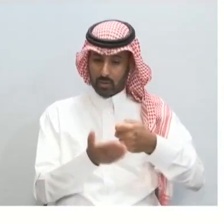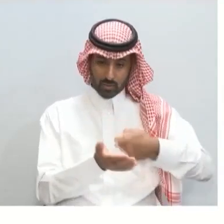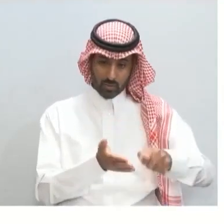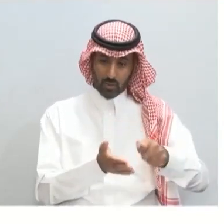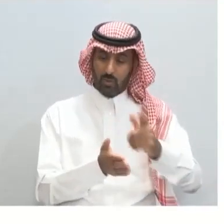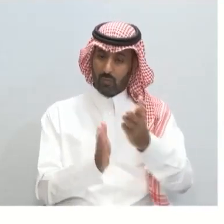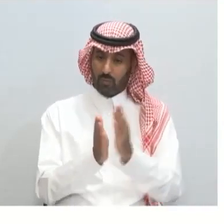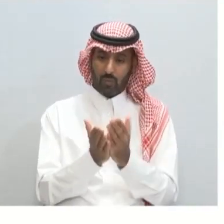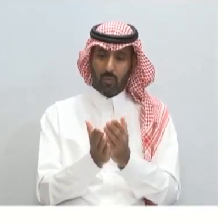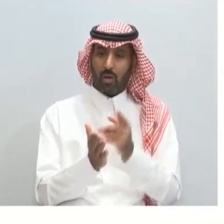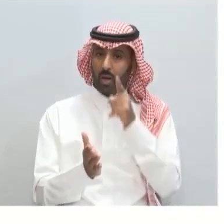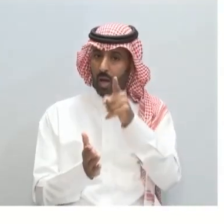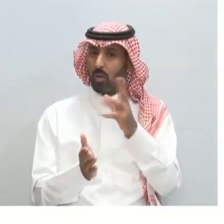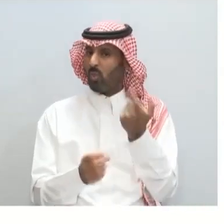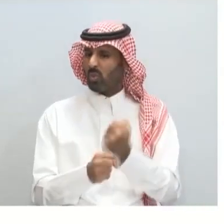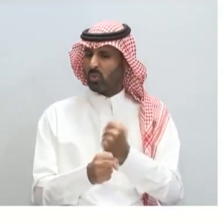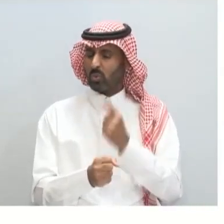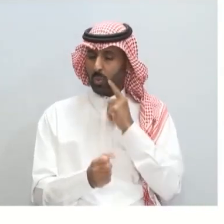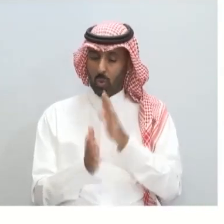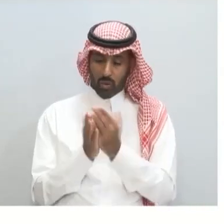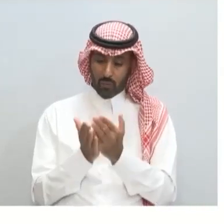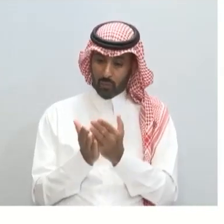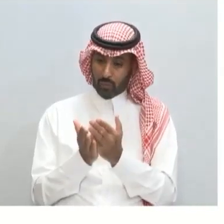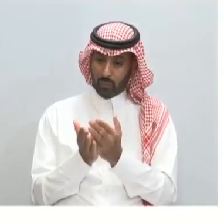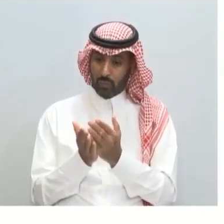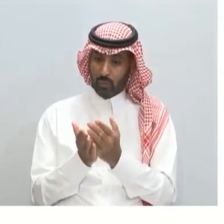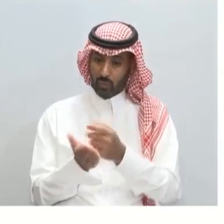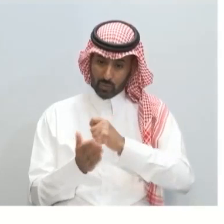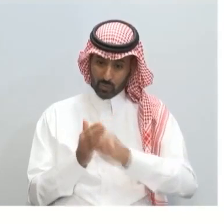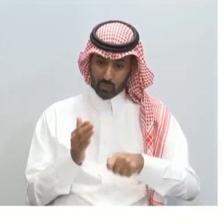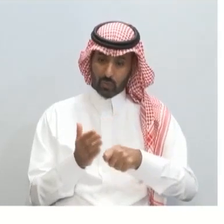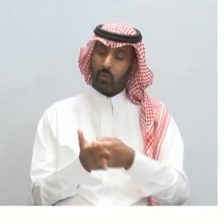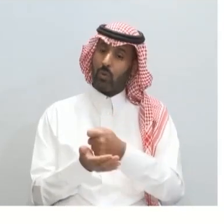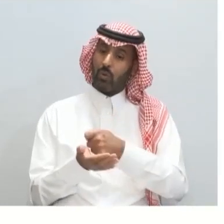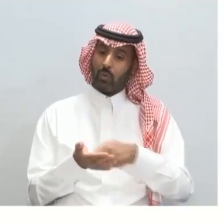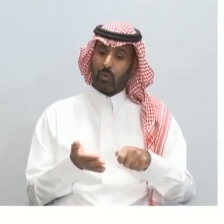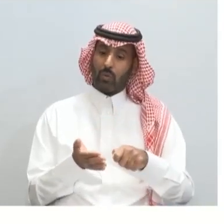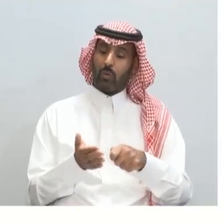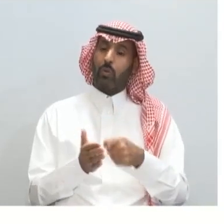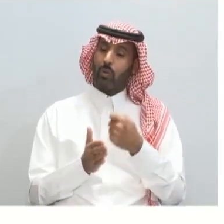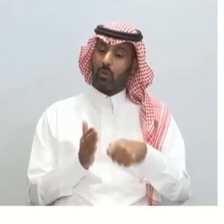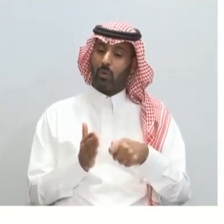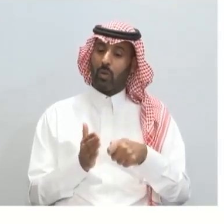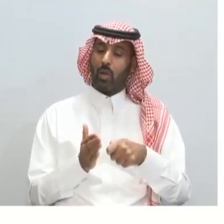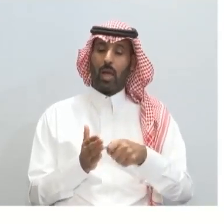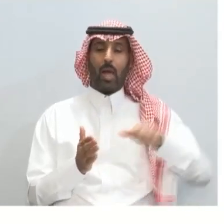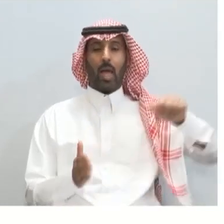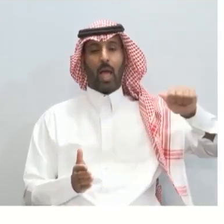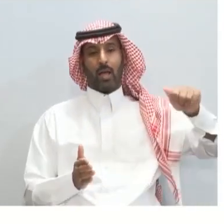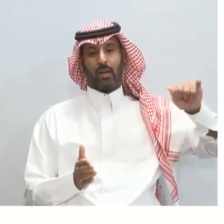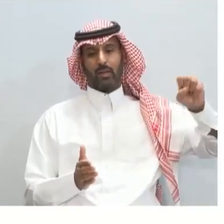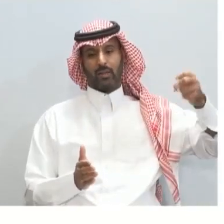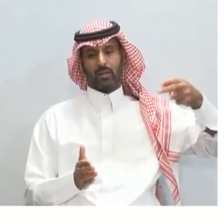would you have done you realized that one of the books you didn't pay for it AA went back to the bookstore to pay for